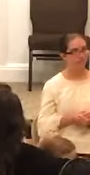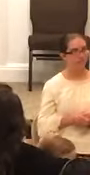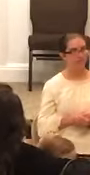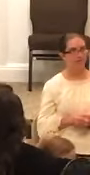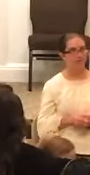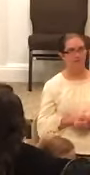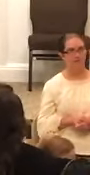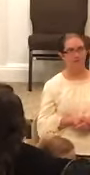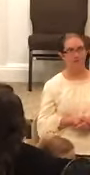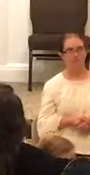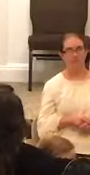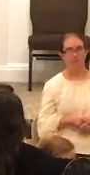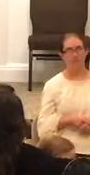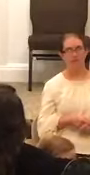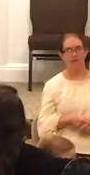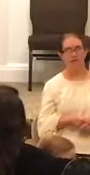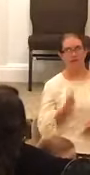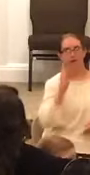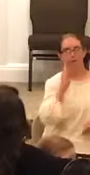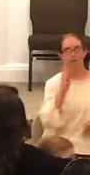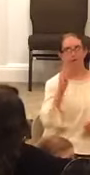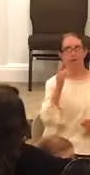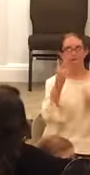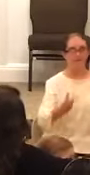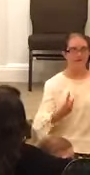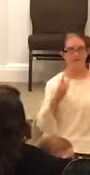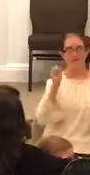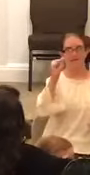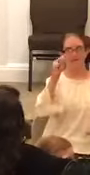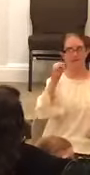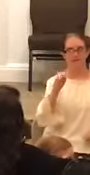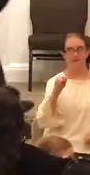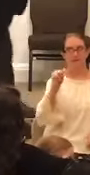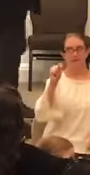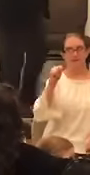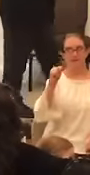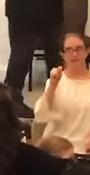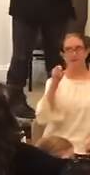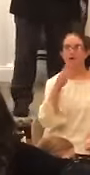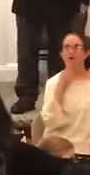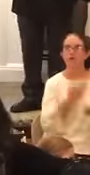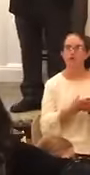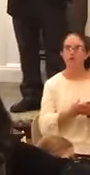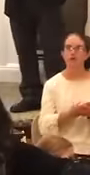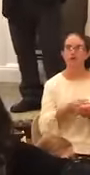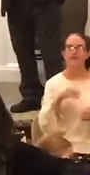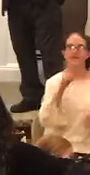And so she said, I'm going to San Antonio. So good luck. Have a good trip.